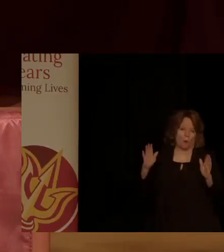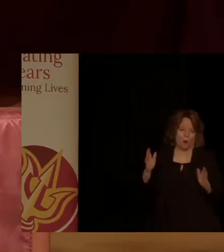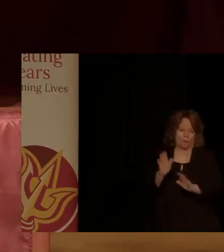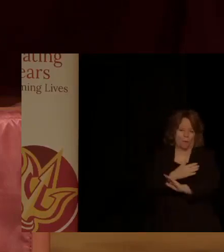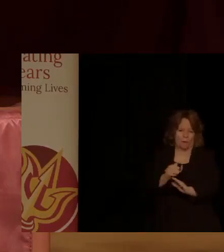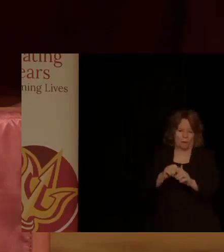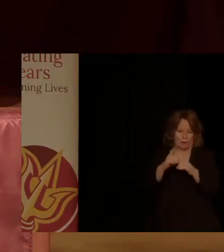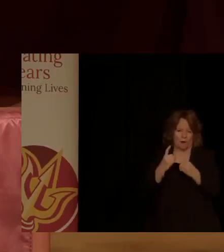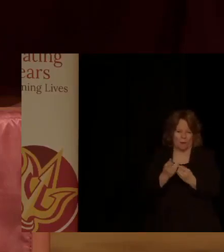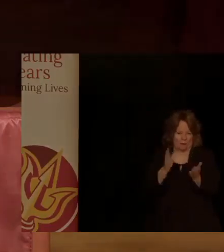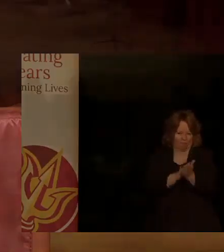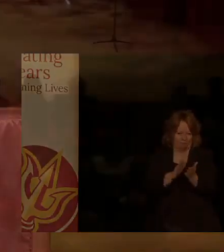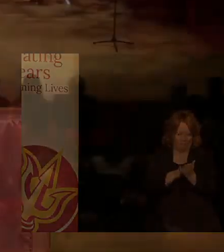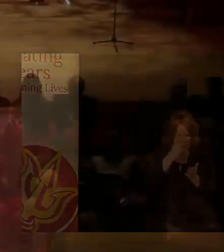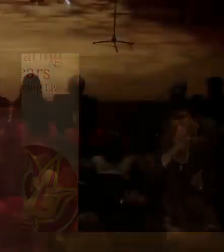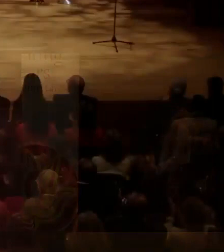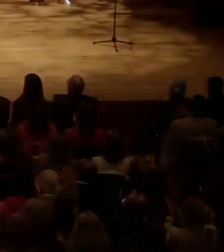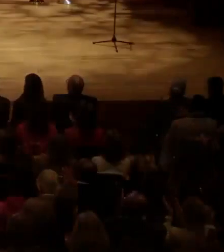round of applause.